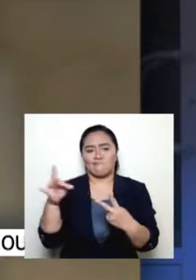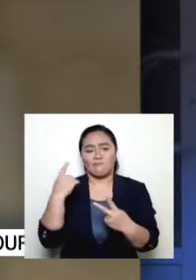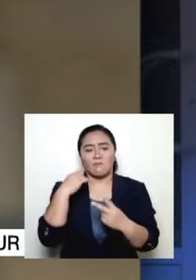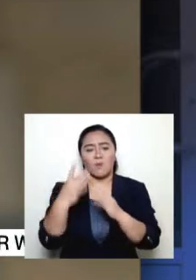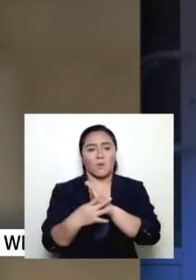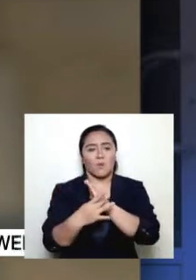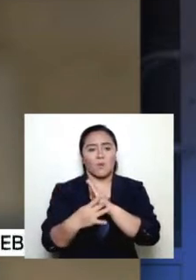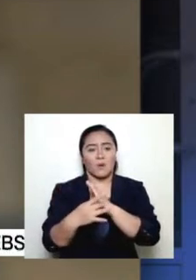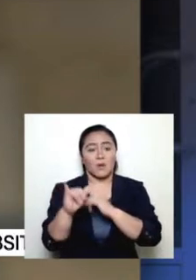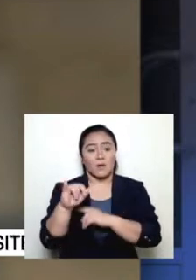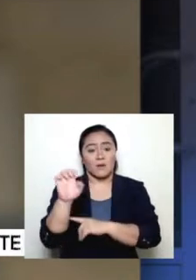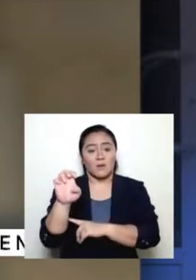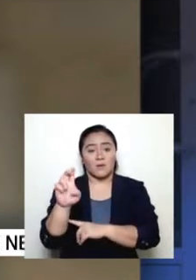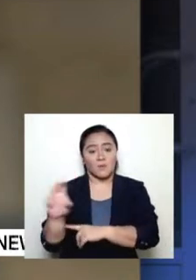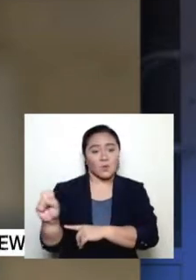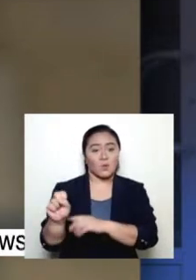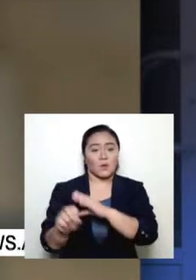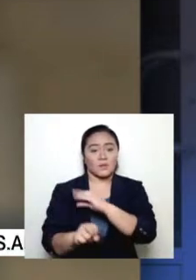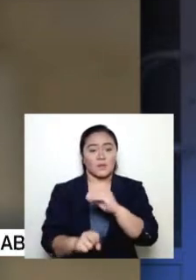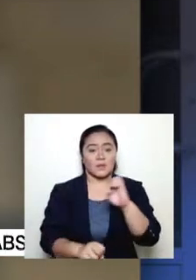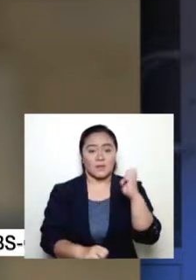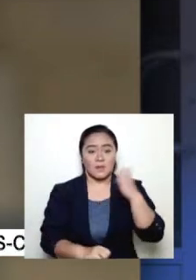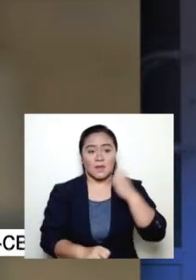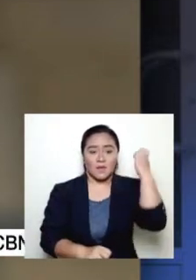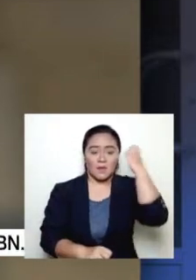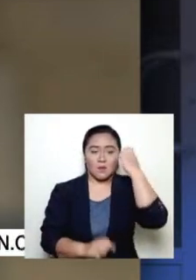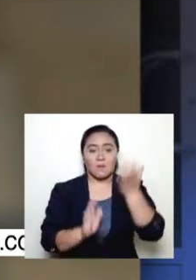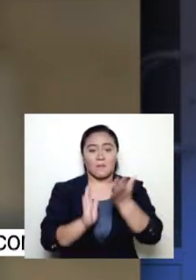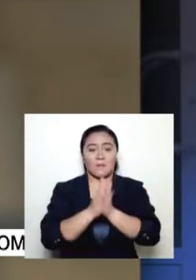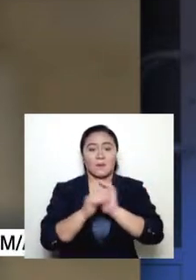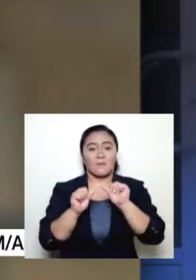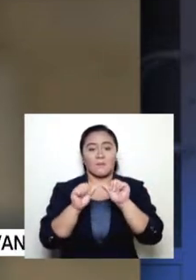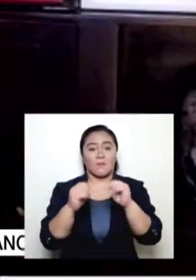the U.S. and the EU push through with a ban.